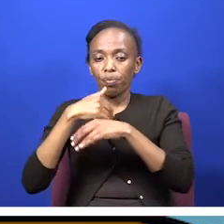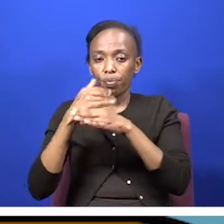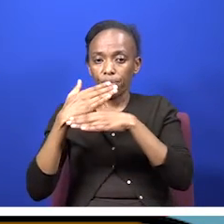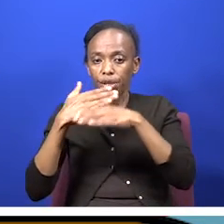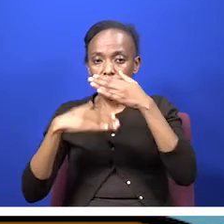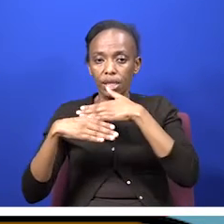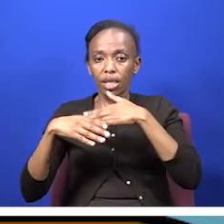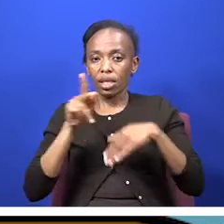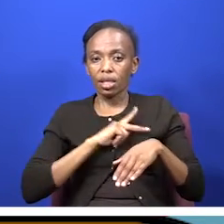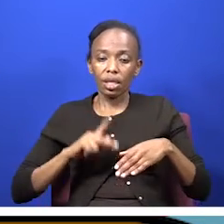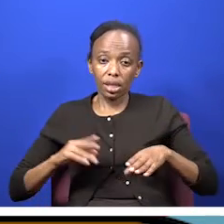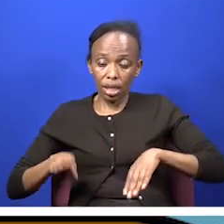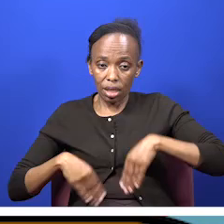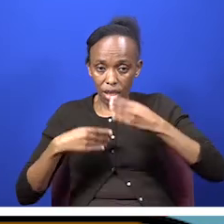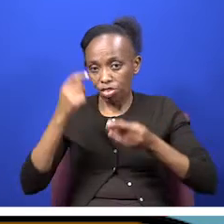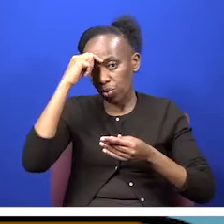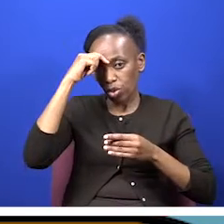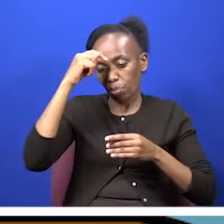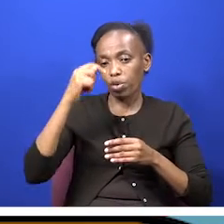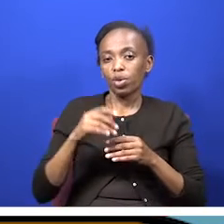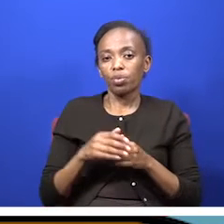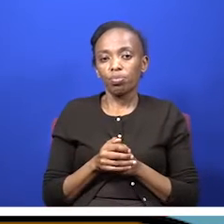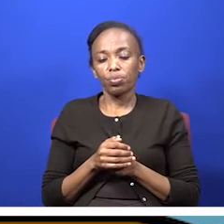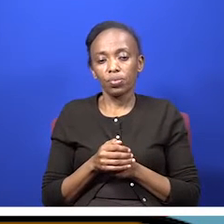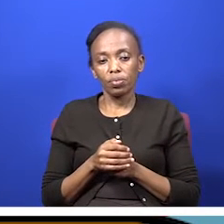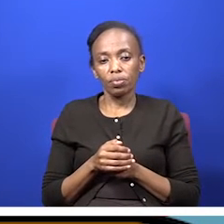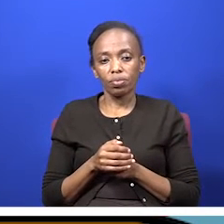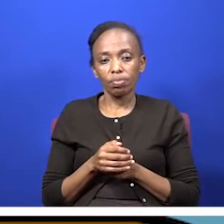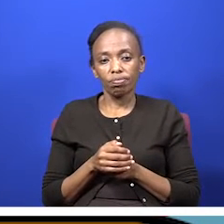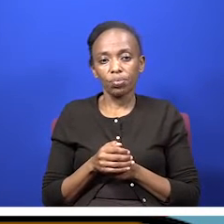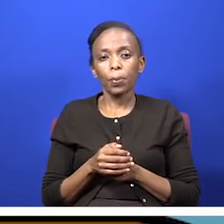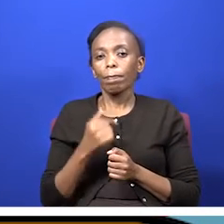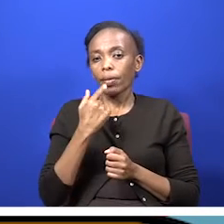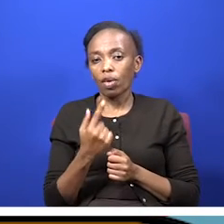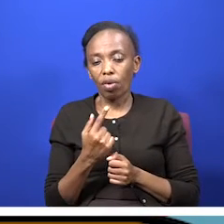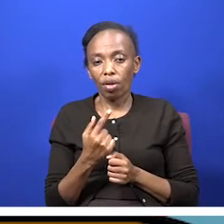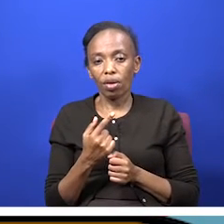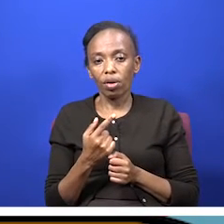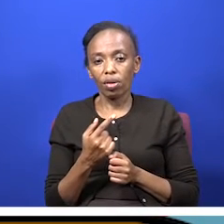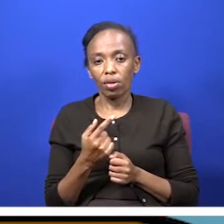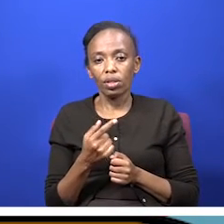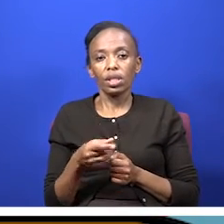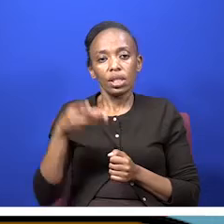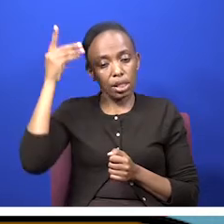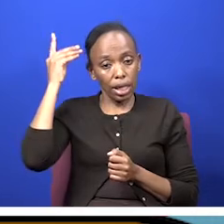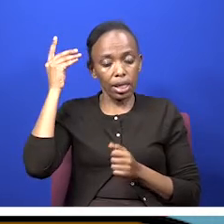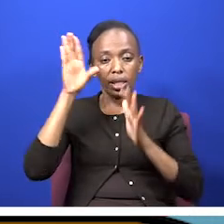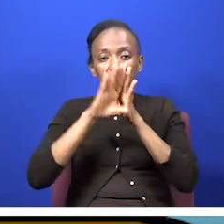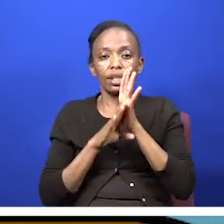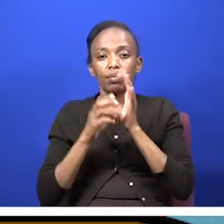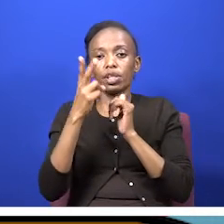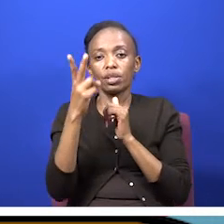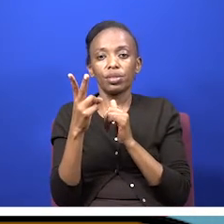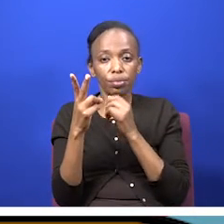up kings. He gives wisdom to the wise. I repeat, and you say after me,